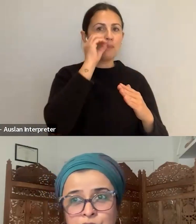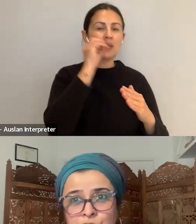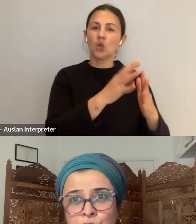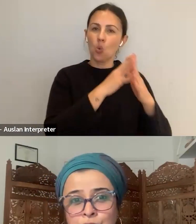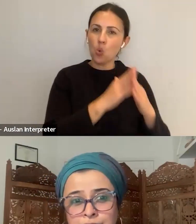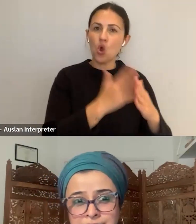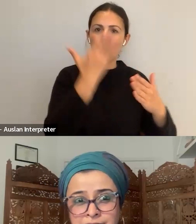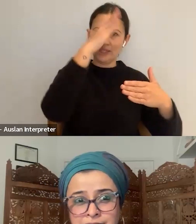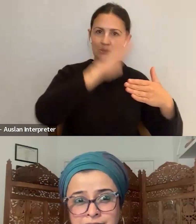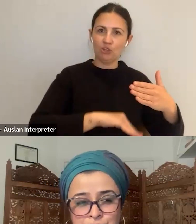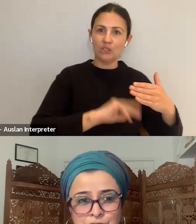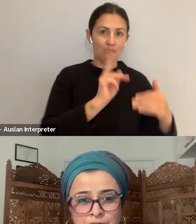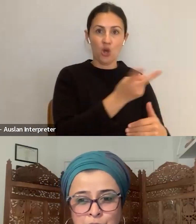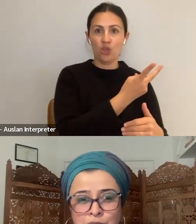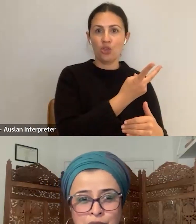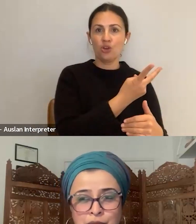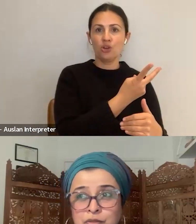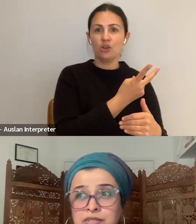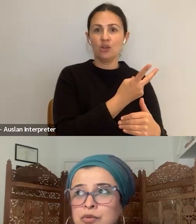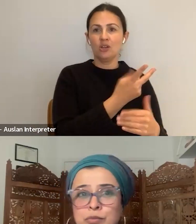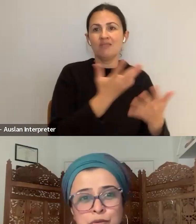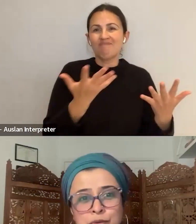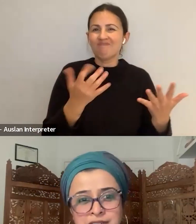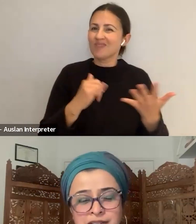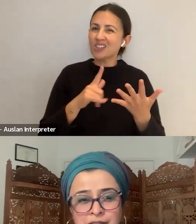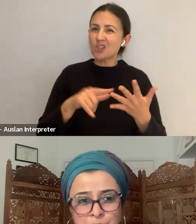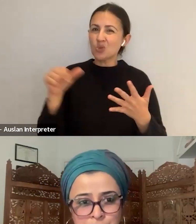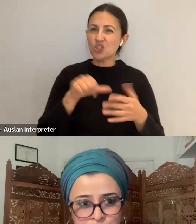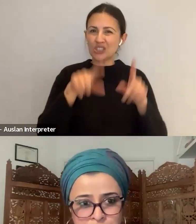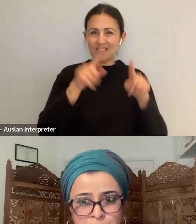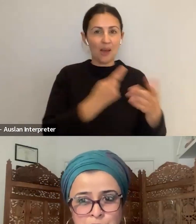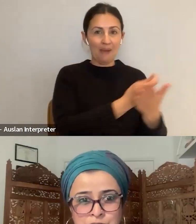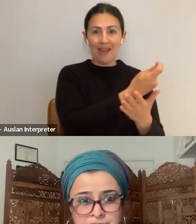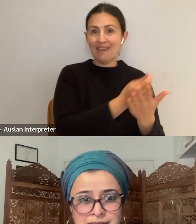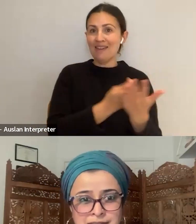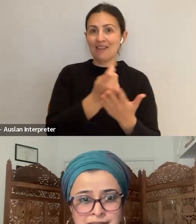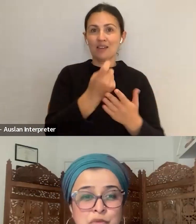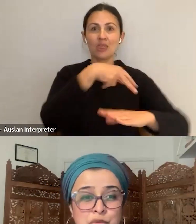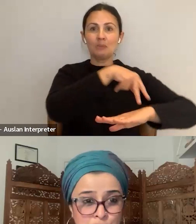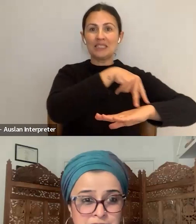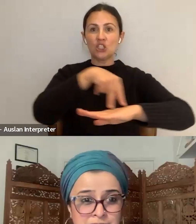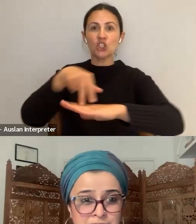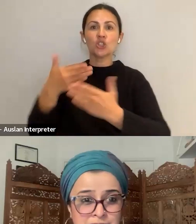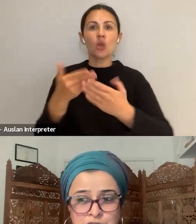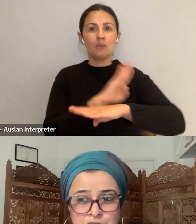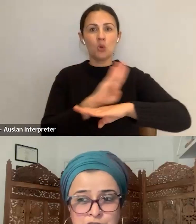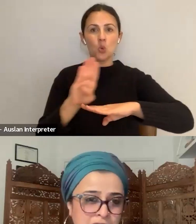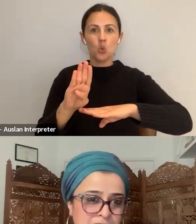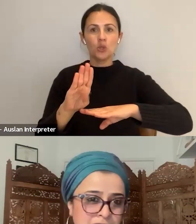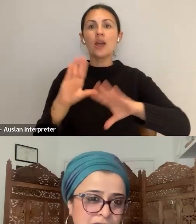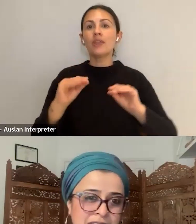policy. So start diversifying the way that, or start remunerating the positions there, because it's going to attract